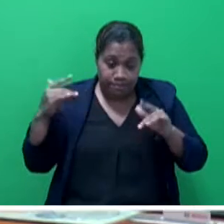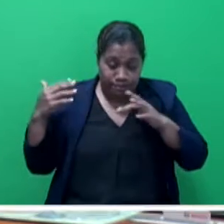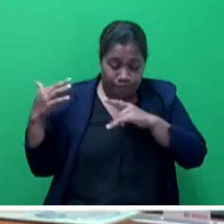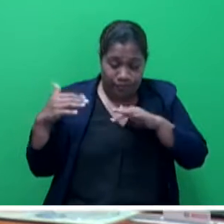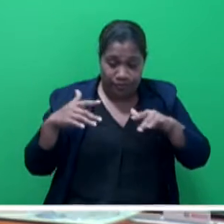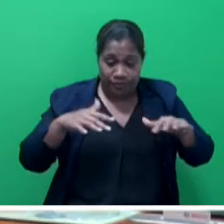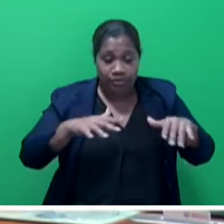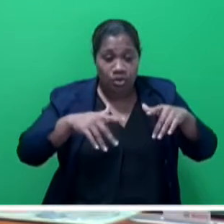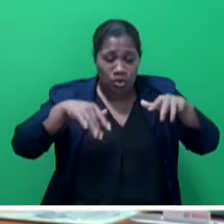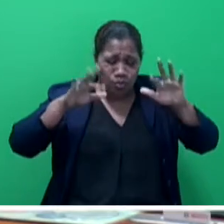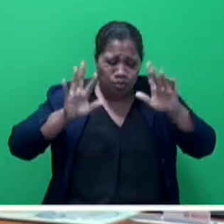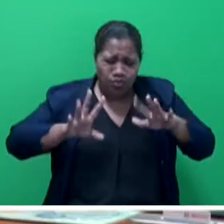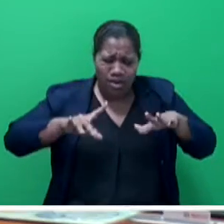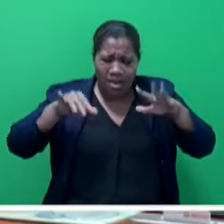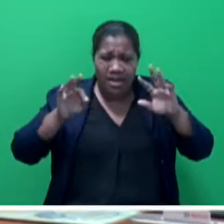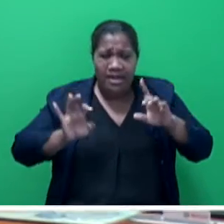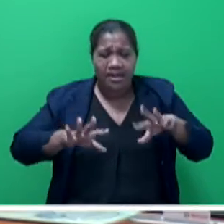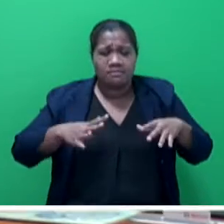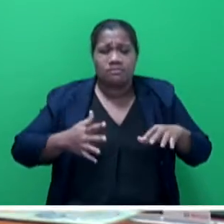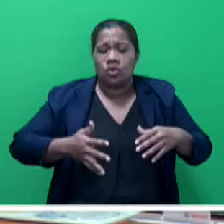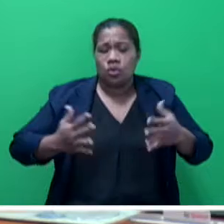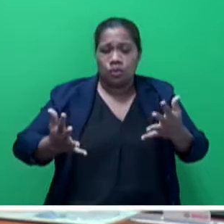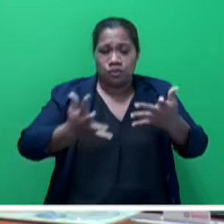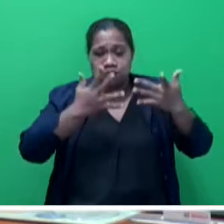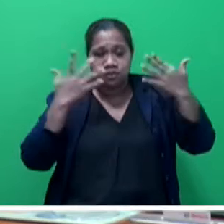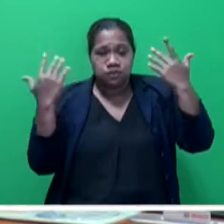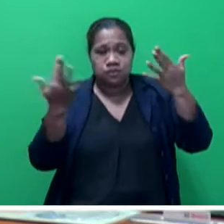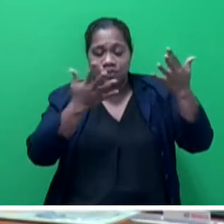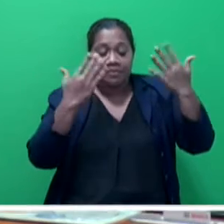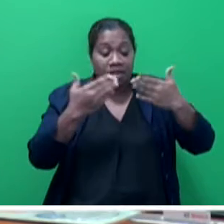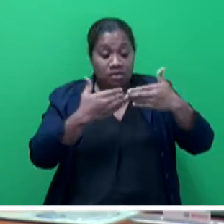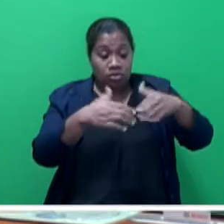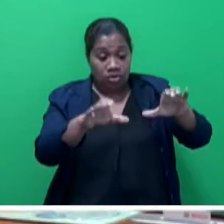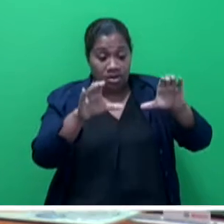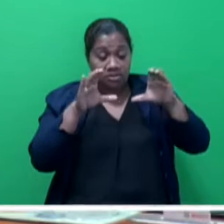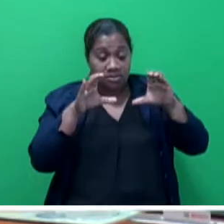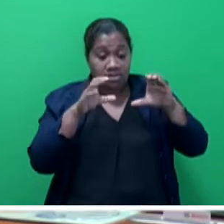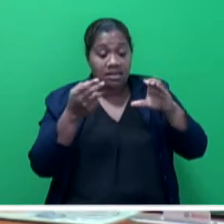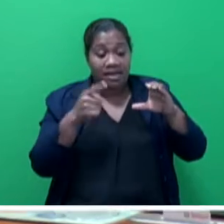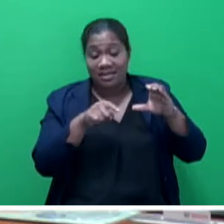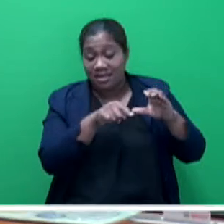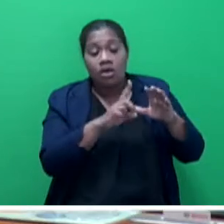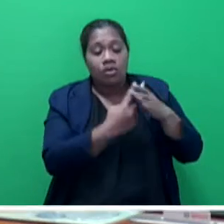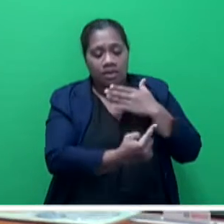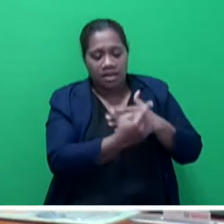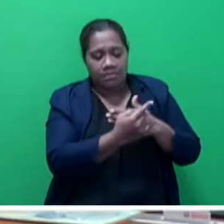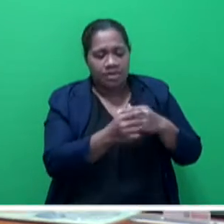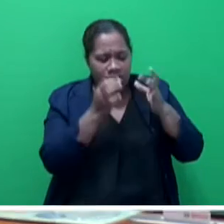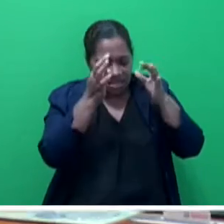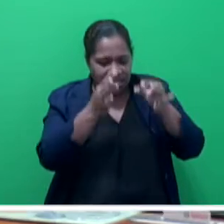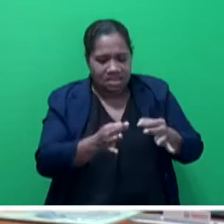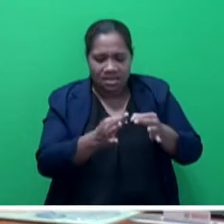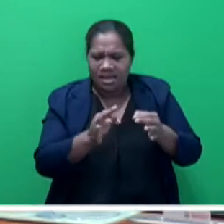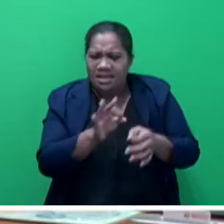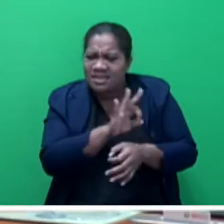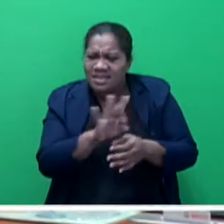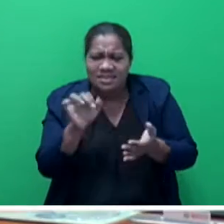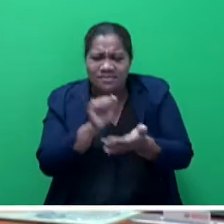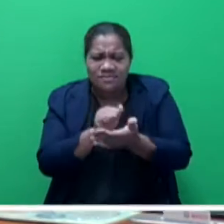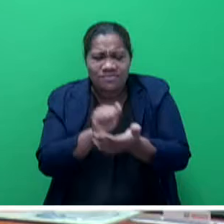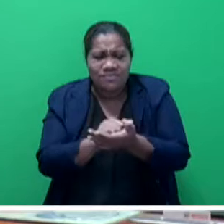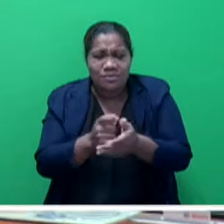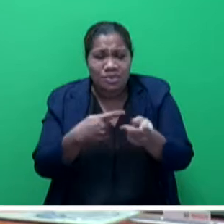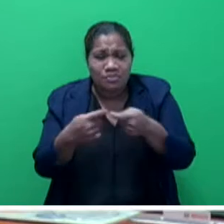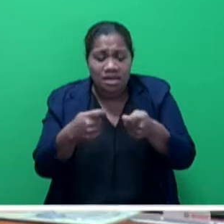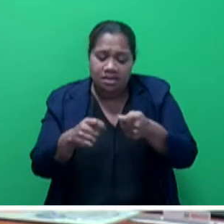high winds, the Council, in the interest of public safety, decided to remove informal markets.